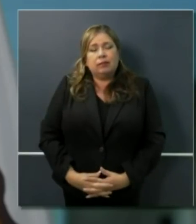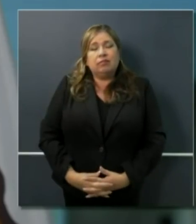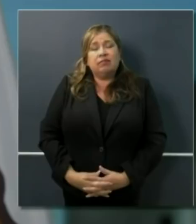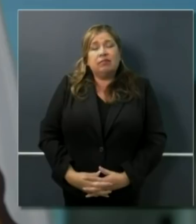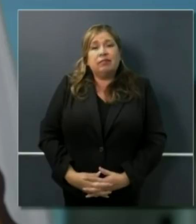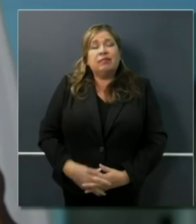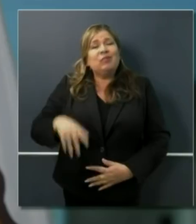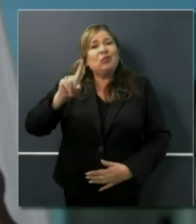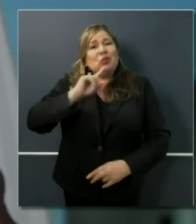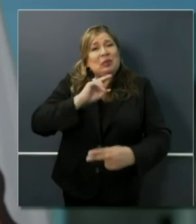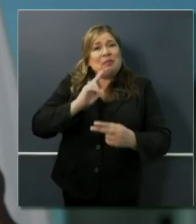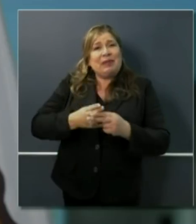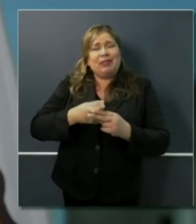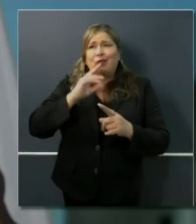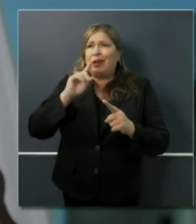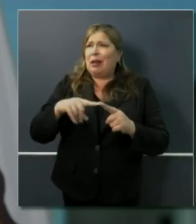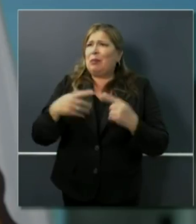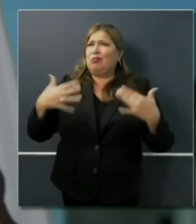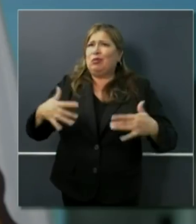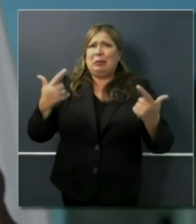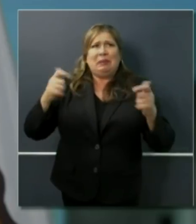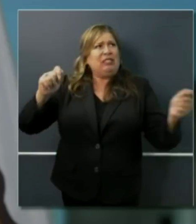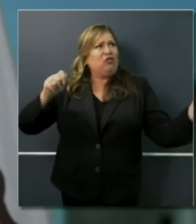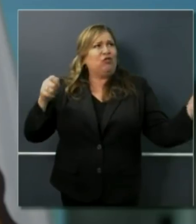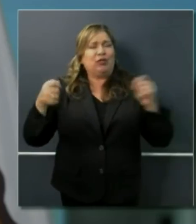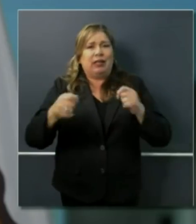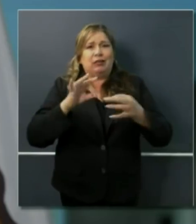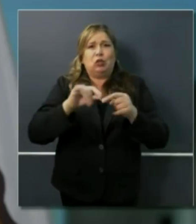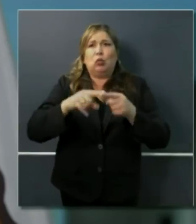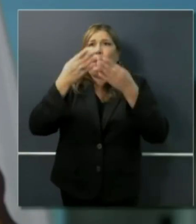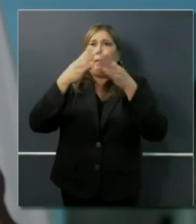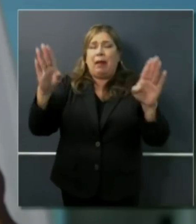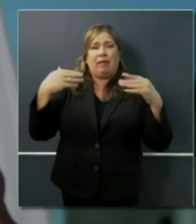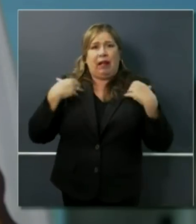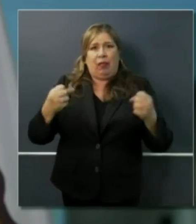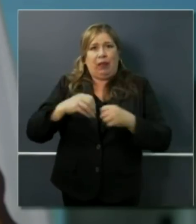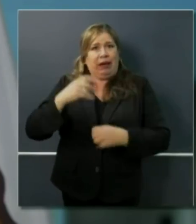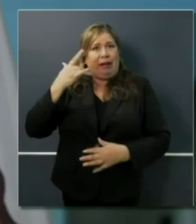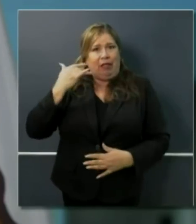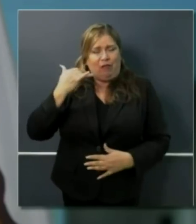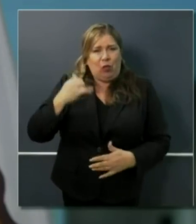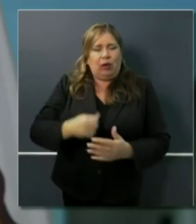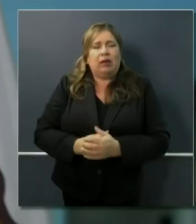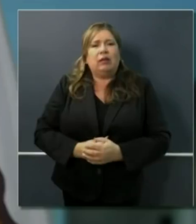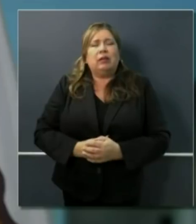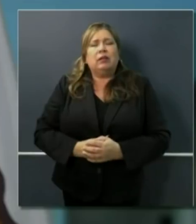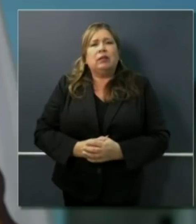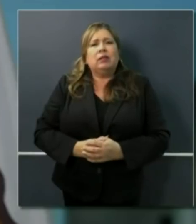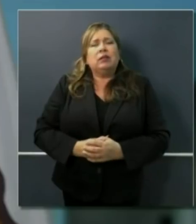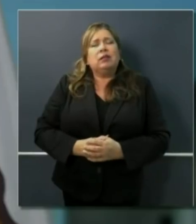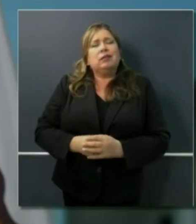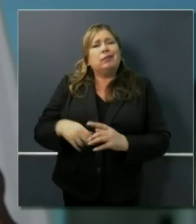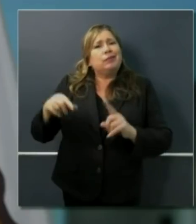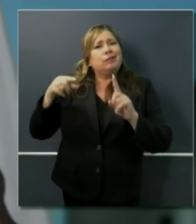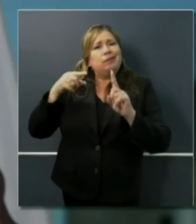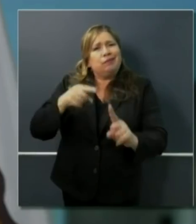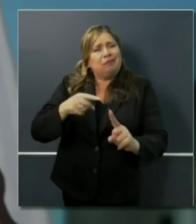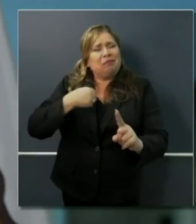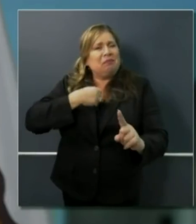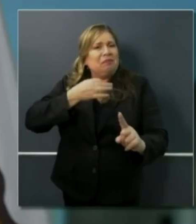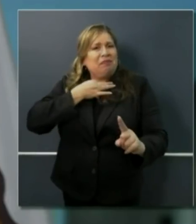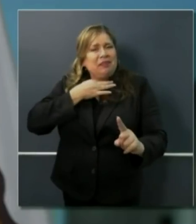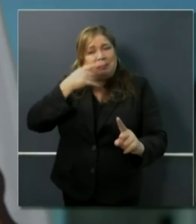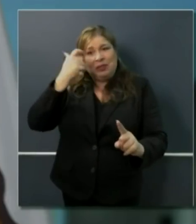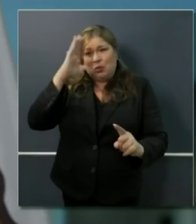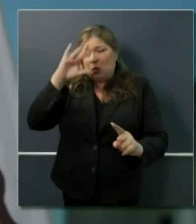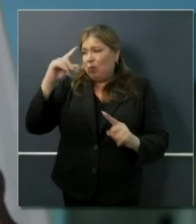in this, but could you just give me some thoughts about that? And I think primarily in terms of funding. As you know, public health has not been well funded through the years in this